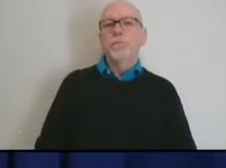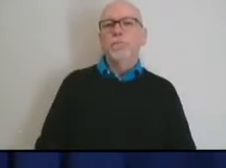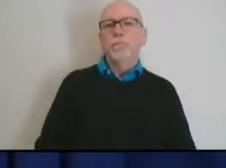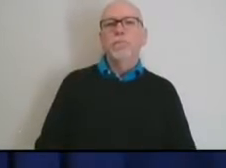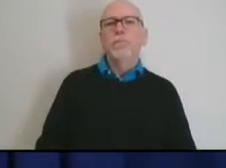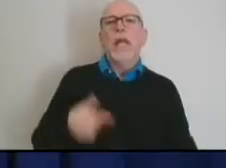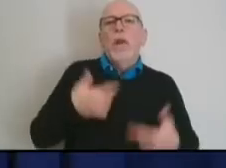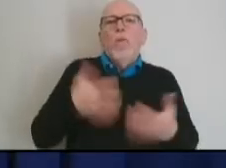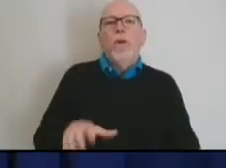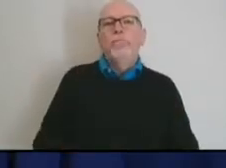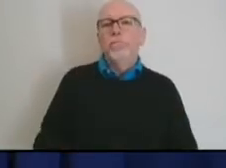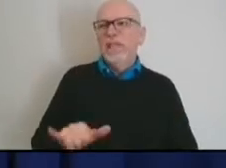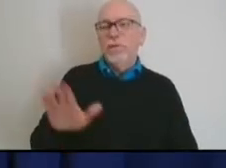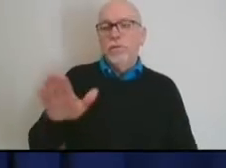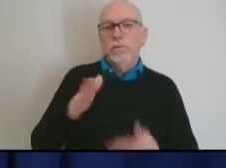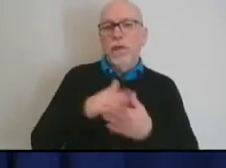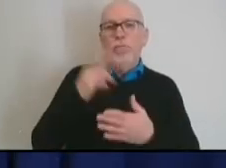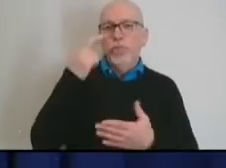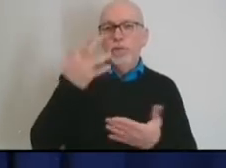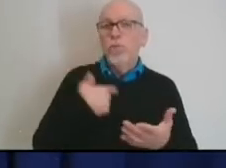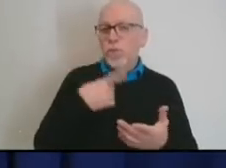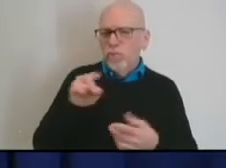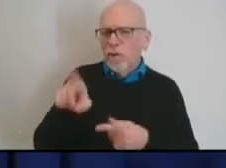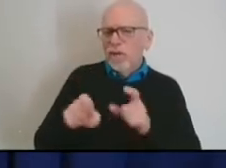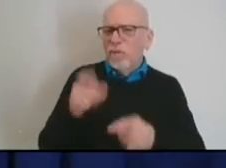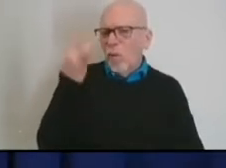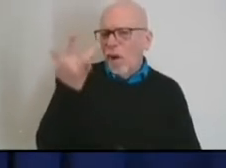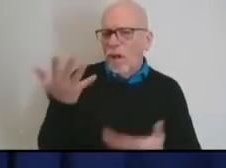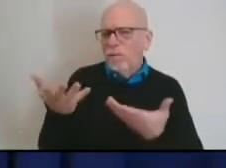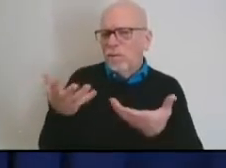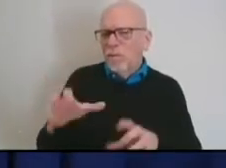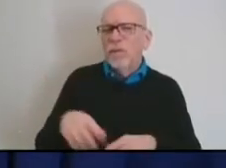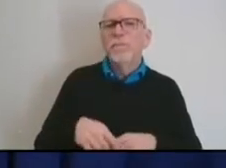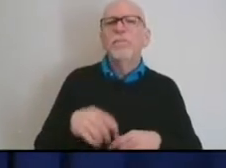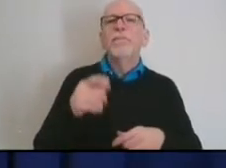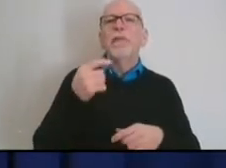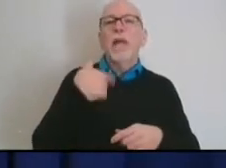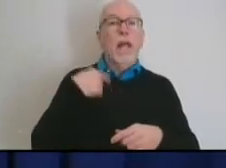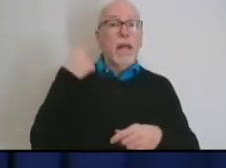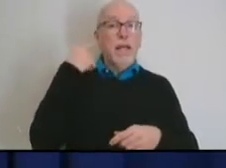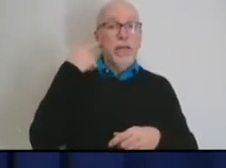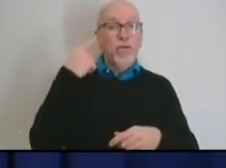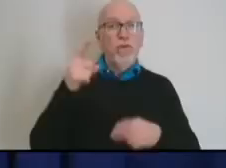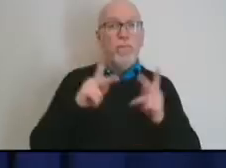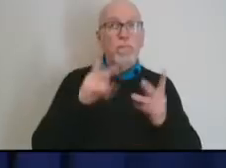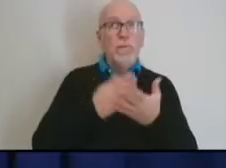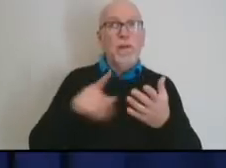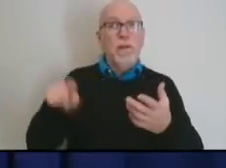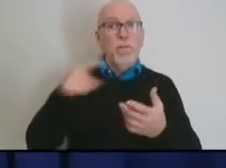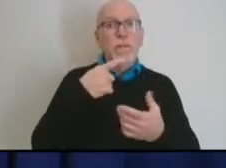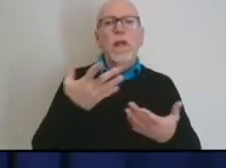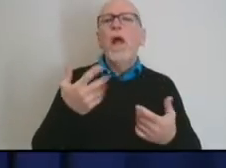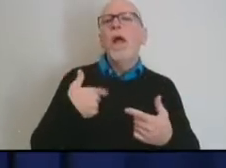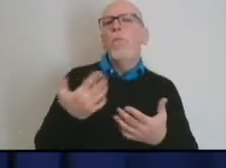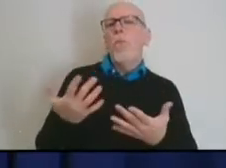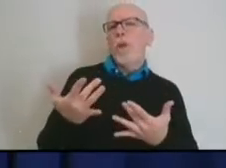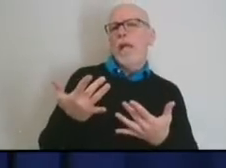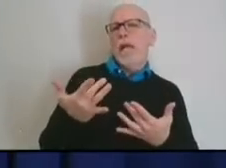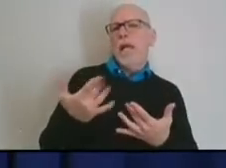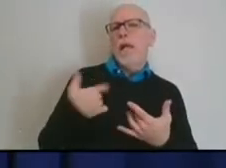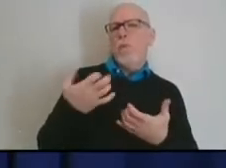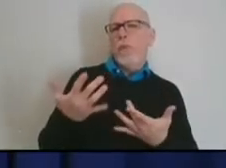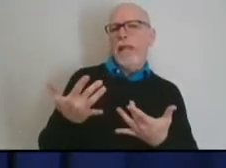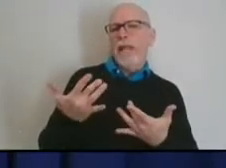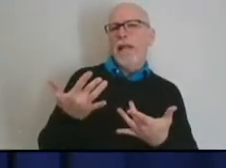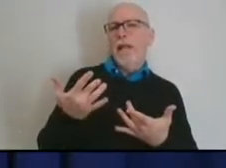So, we do question individuals about that. I do hear people still say, I'm just waiting a little bit longer. I'm not sure that